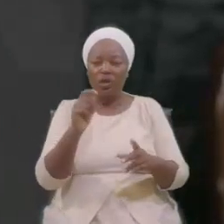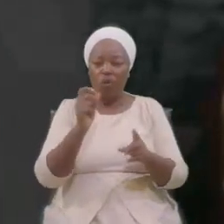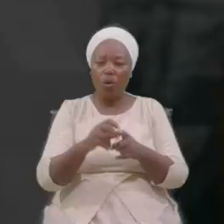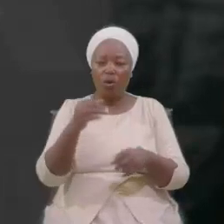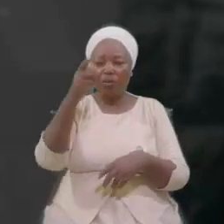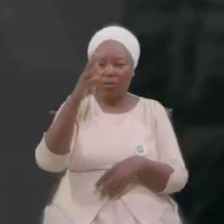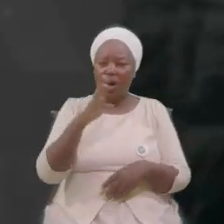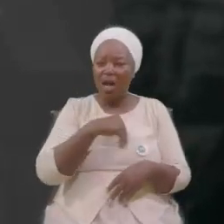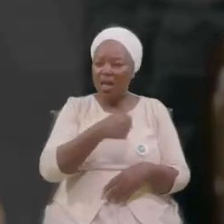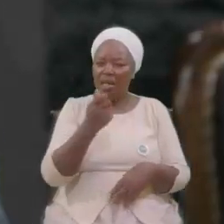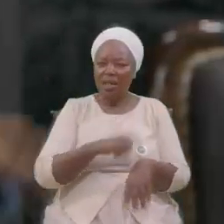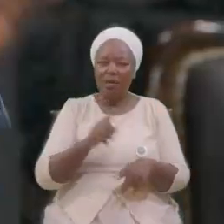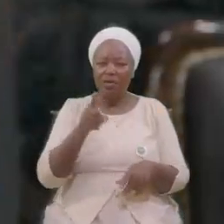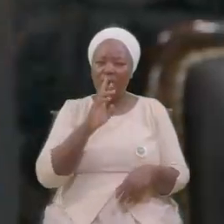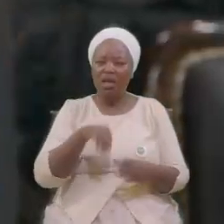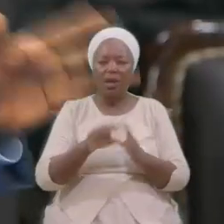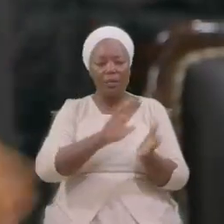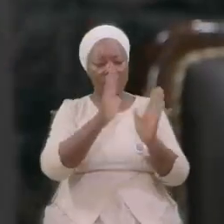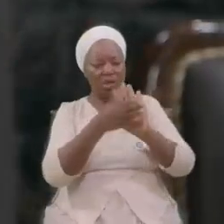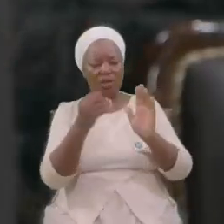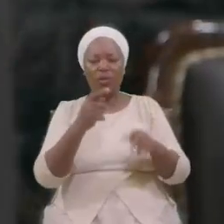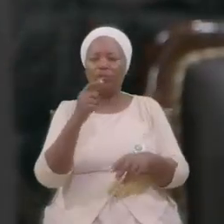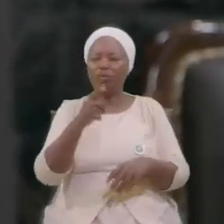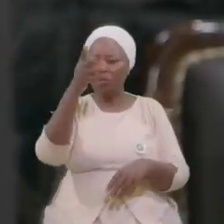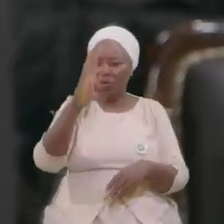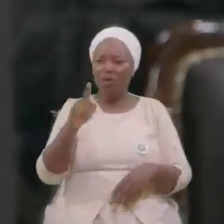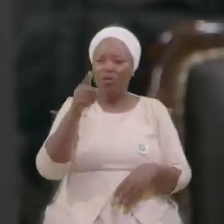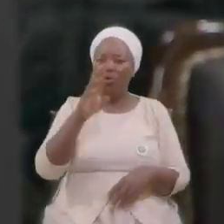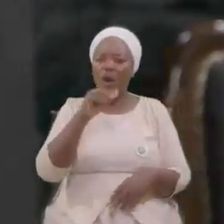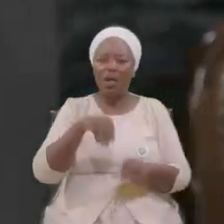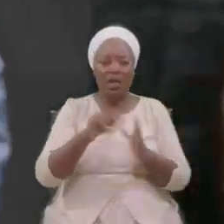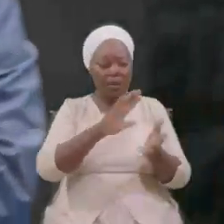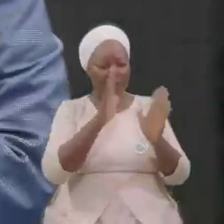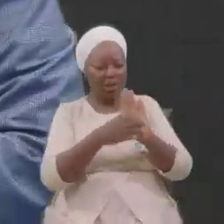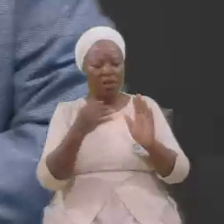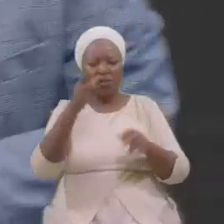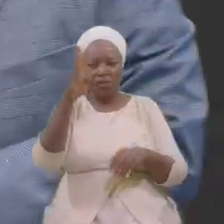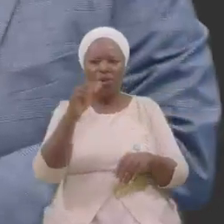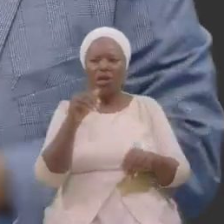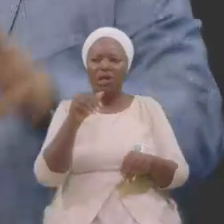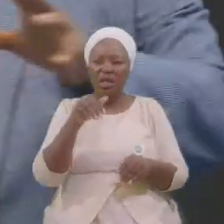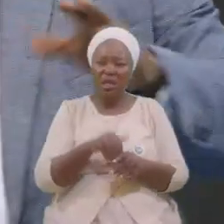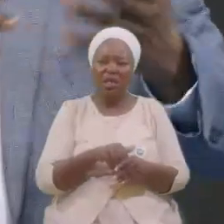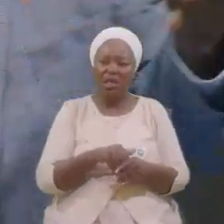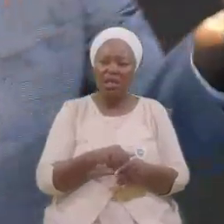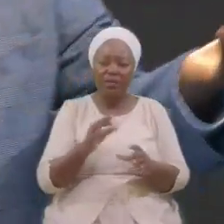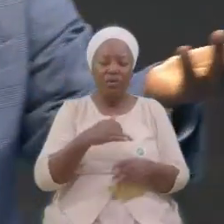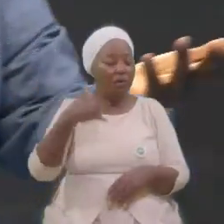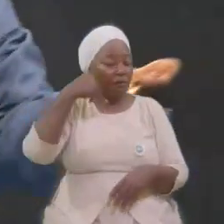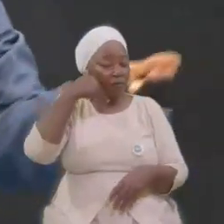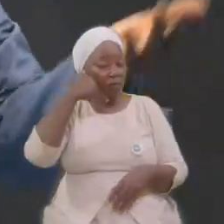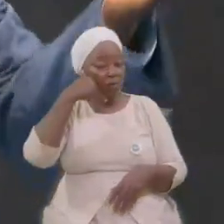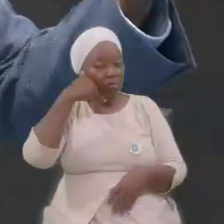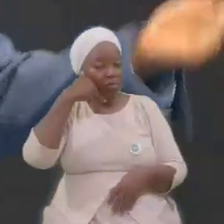you're in the presence of God, you are in the presence of God. If the phone rings, now, if you